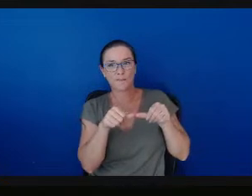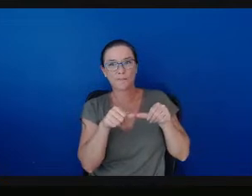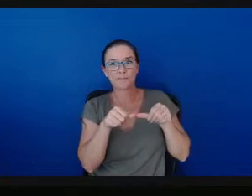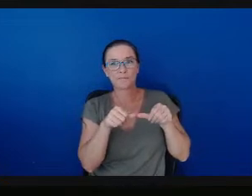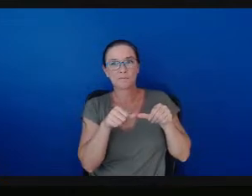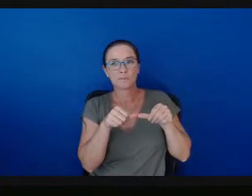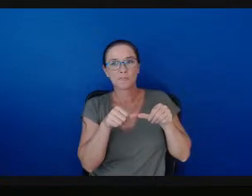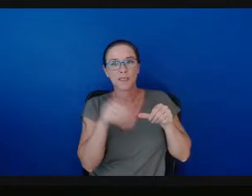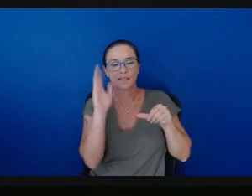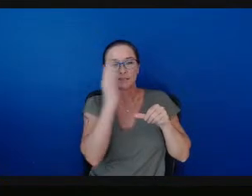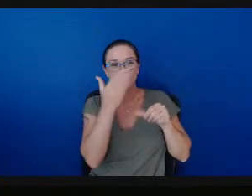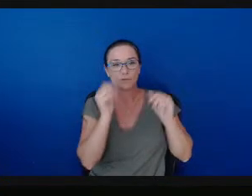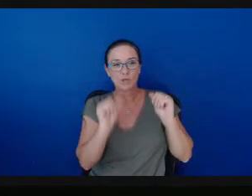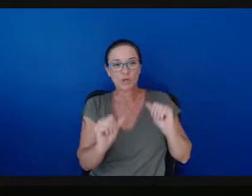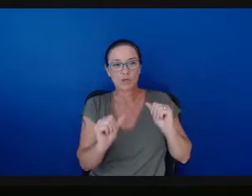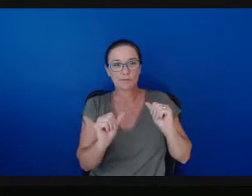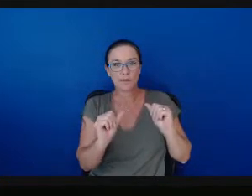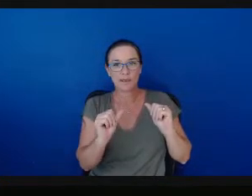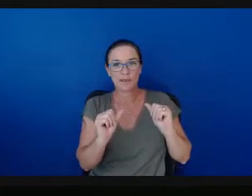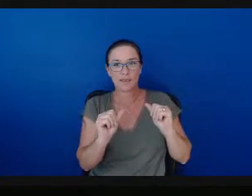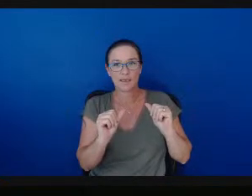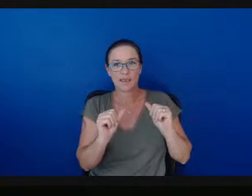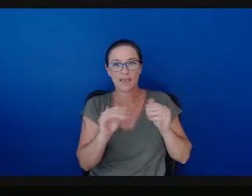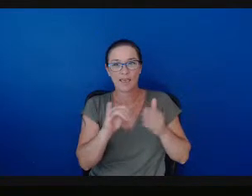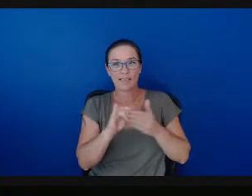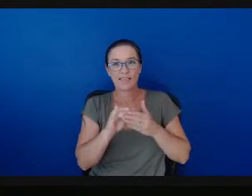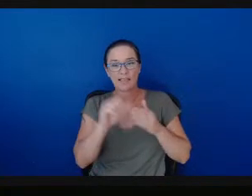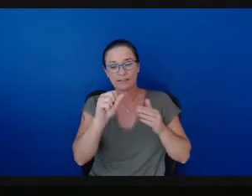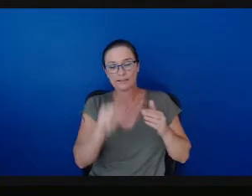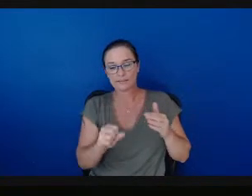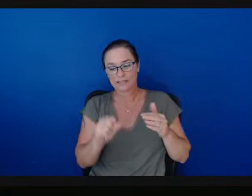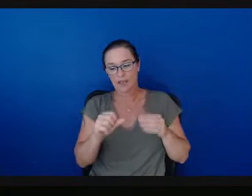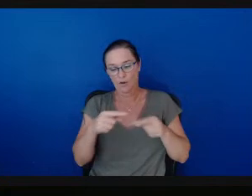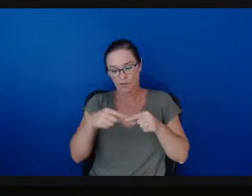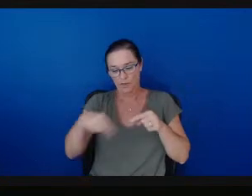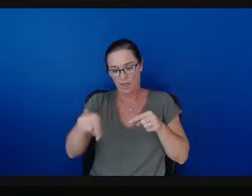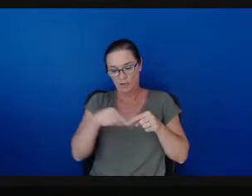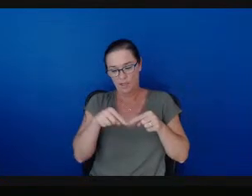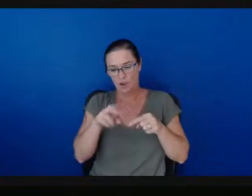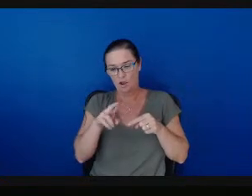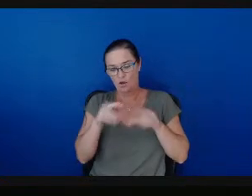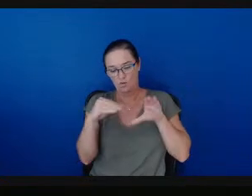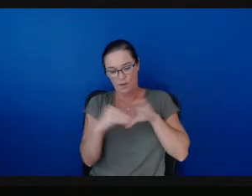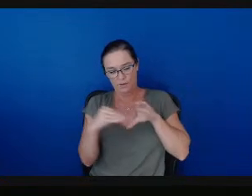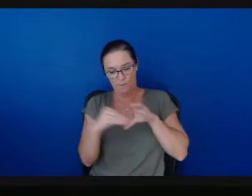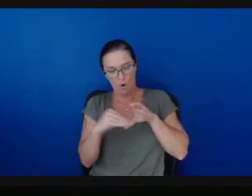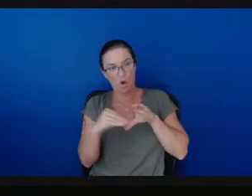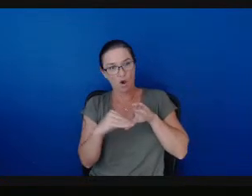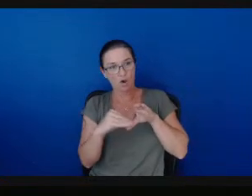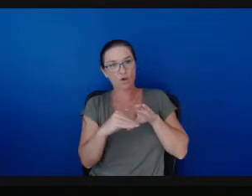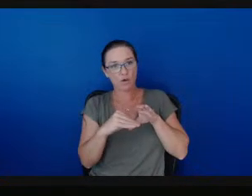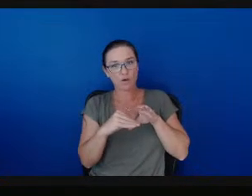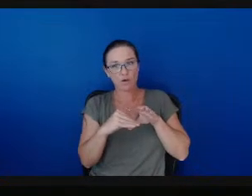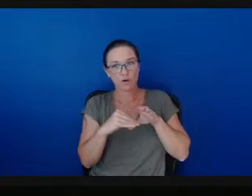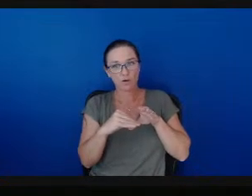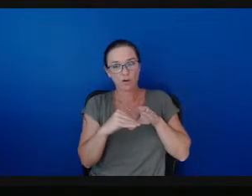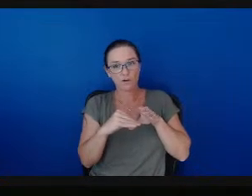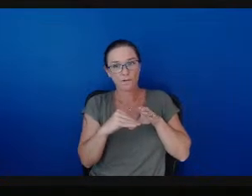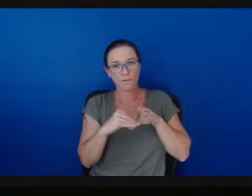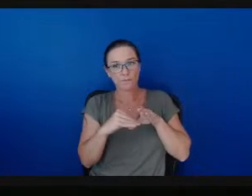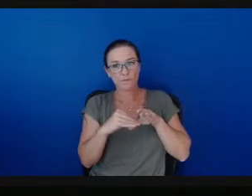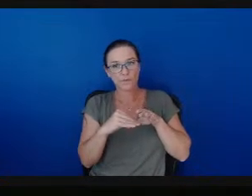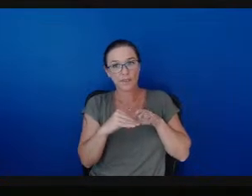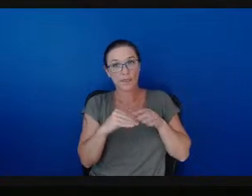it could potentially be that South Caldera Reservoir, which we know is down in an area right through here underground. But we also have reports of